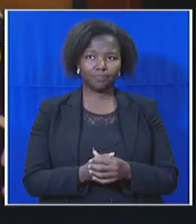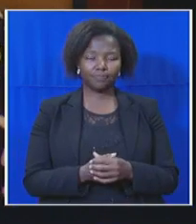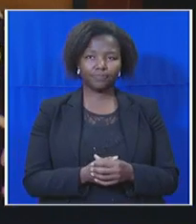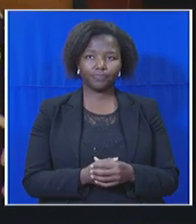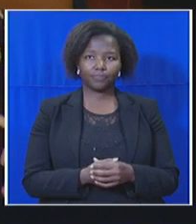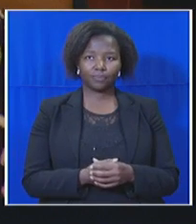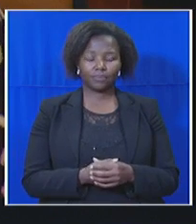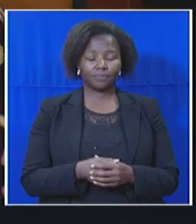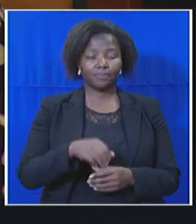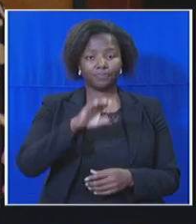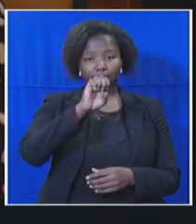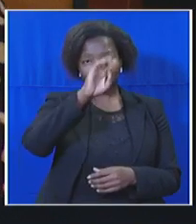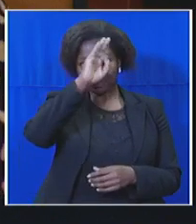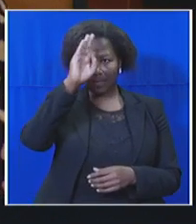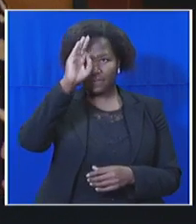EFF.